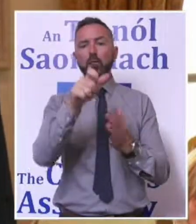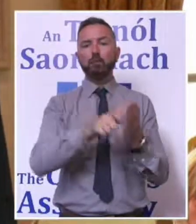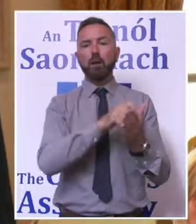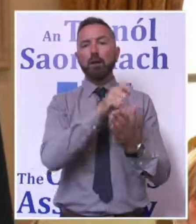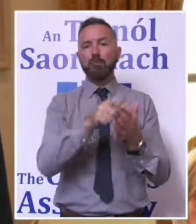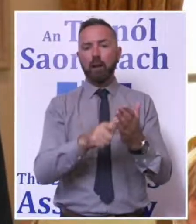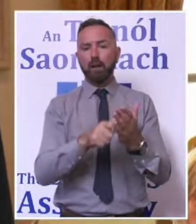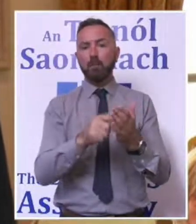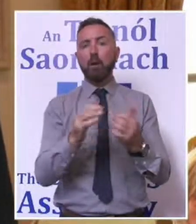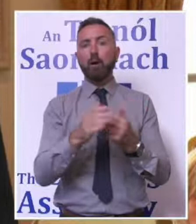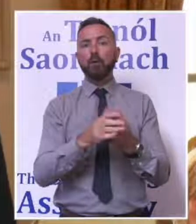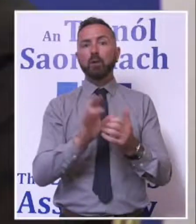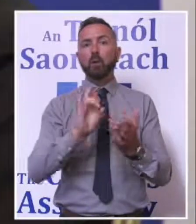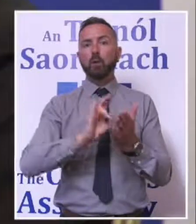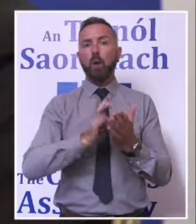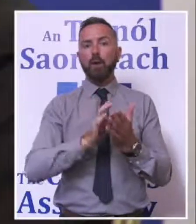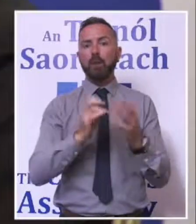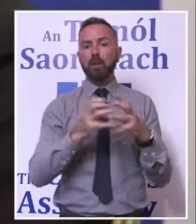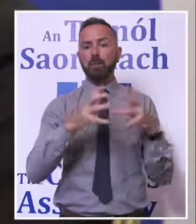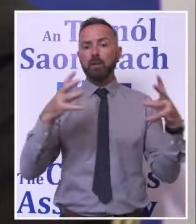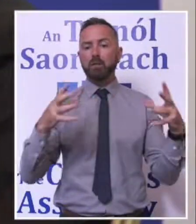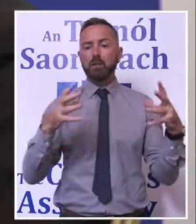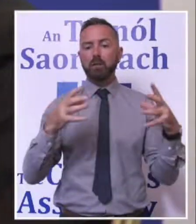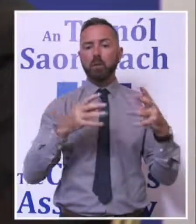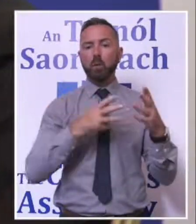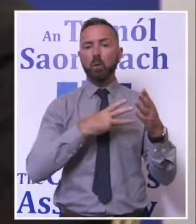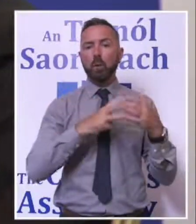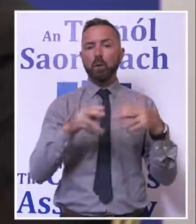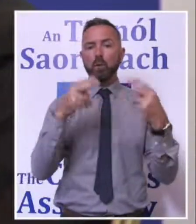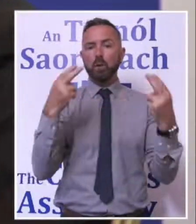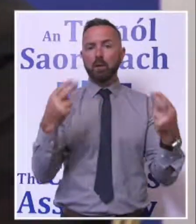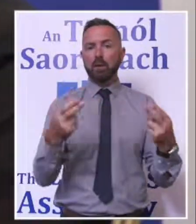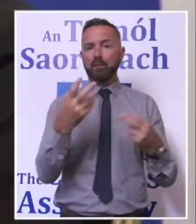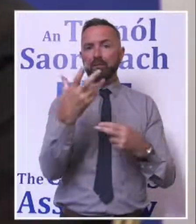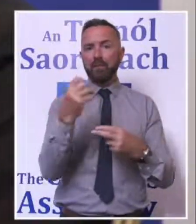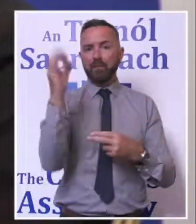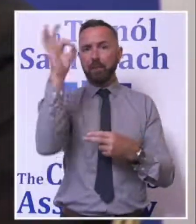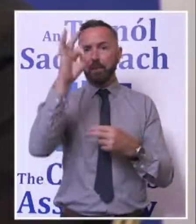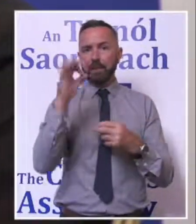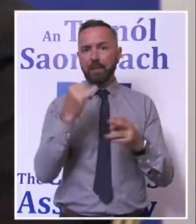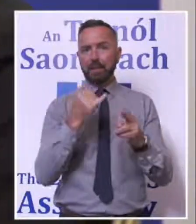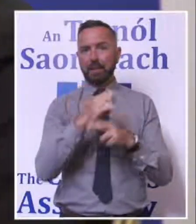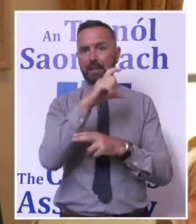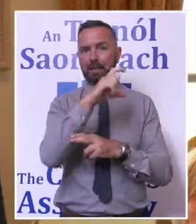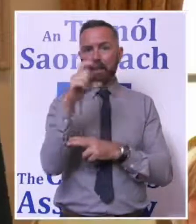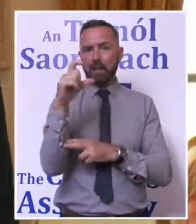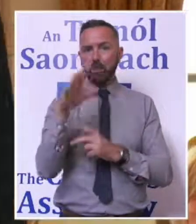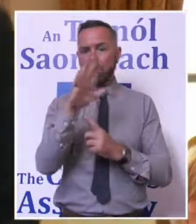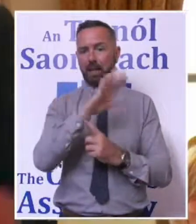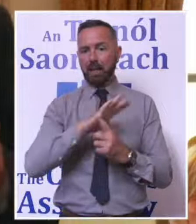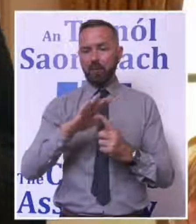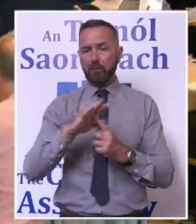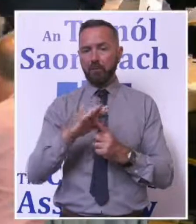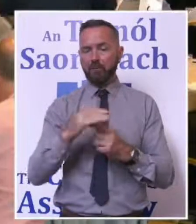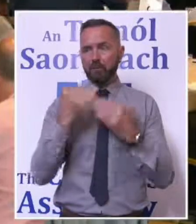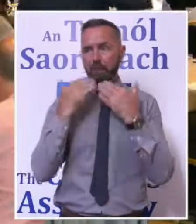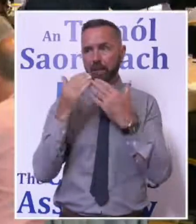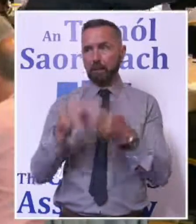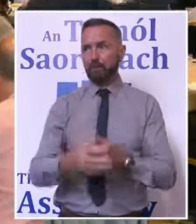majority, where 50% was required in each council area? Thanks very much.